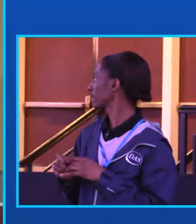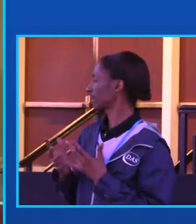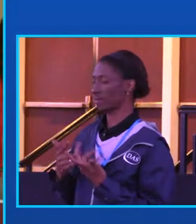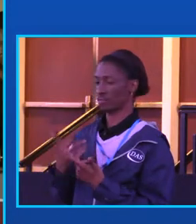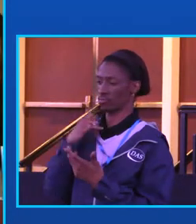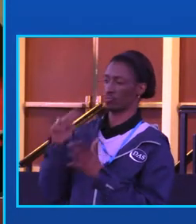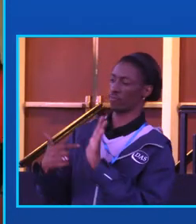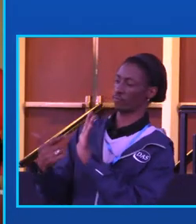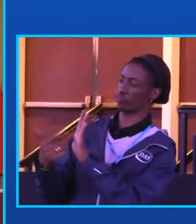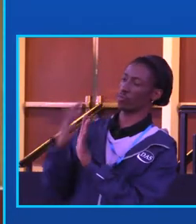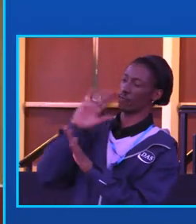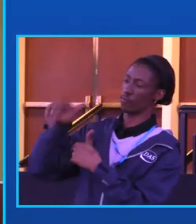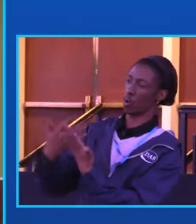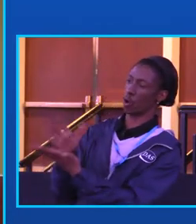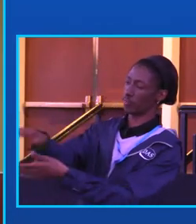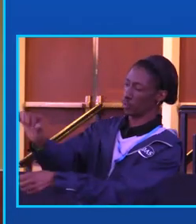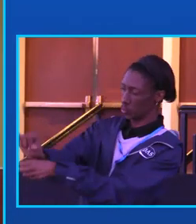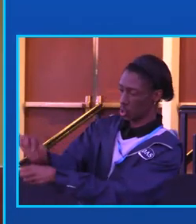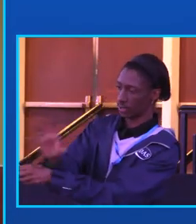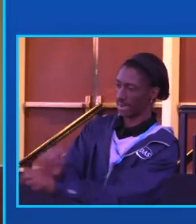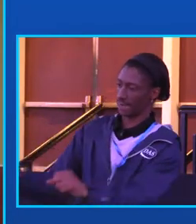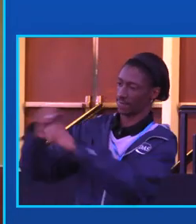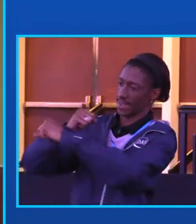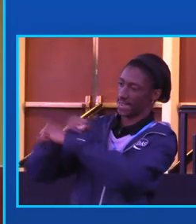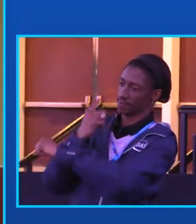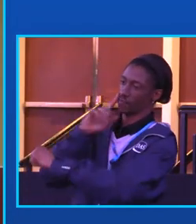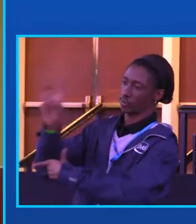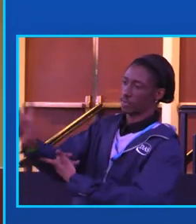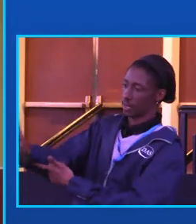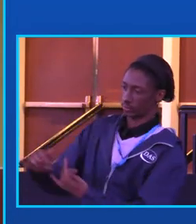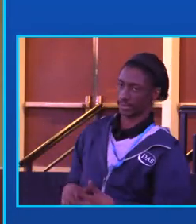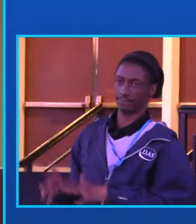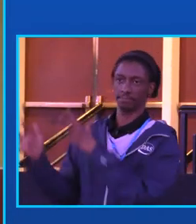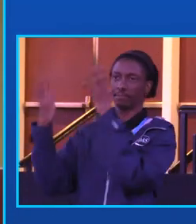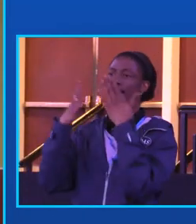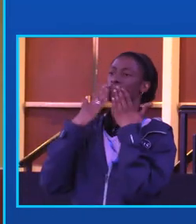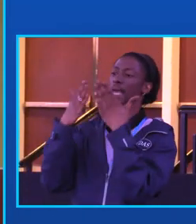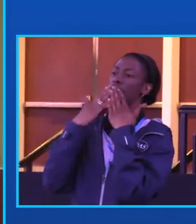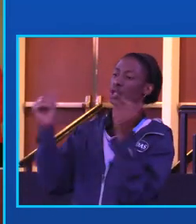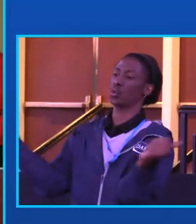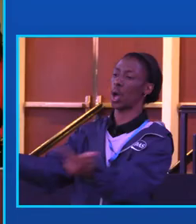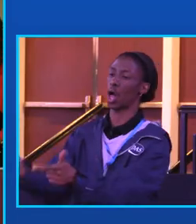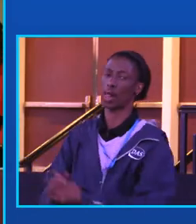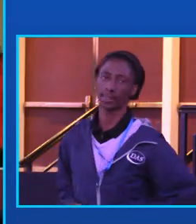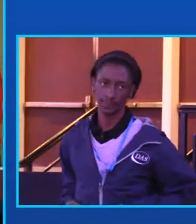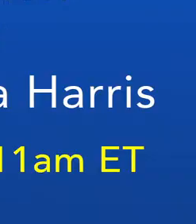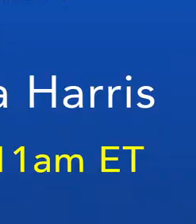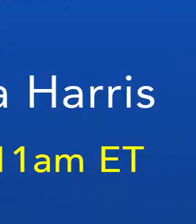constituents, and for fighting for democracy across this country. Thank you all.